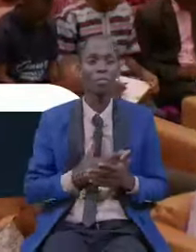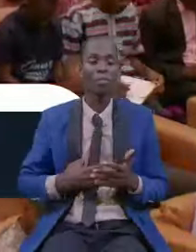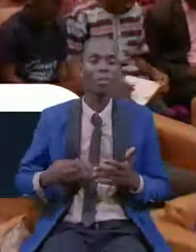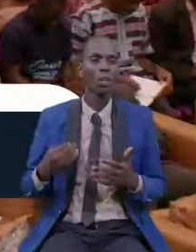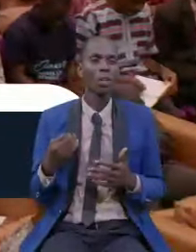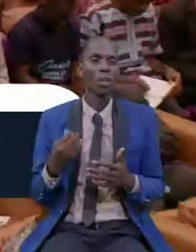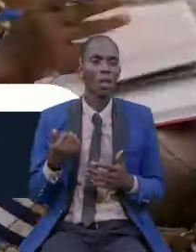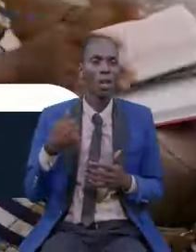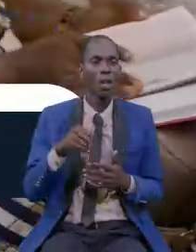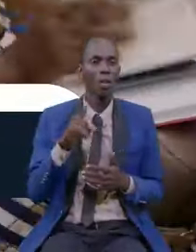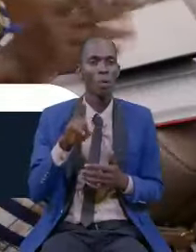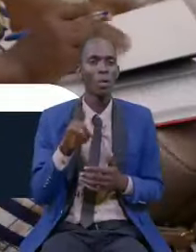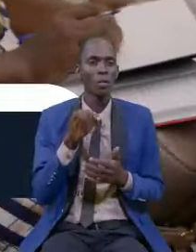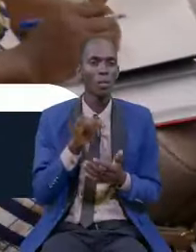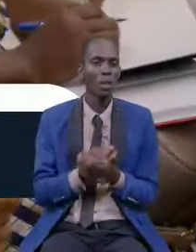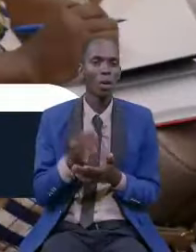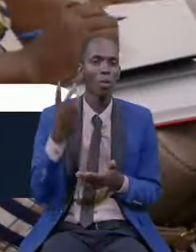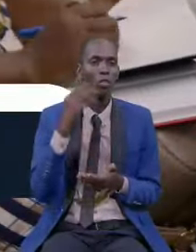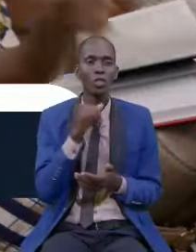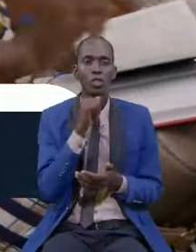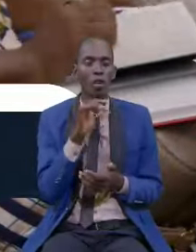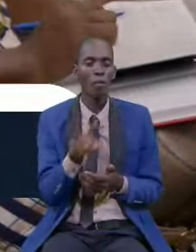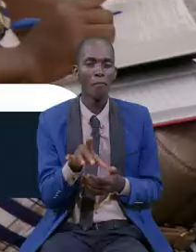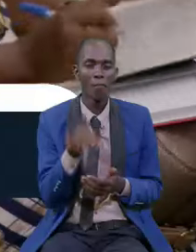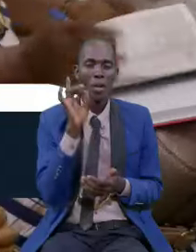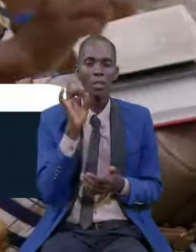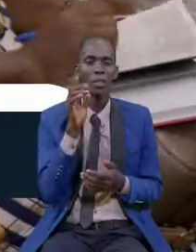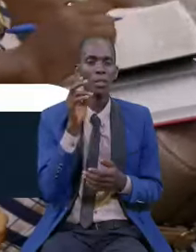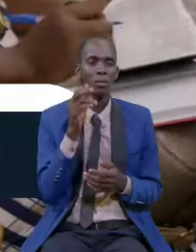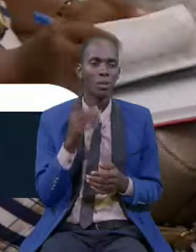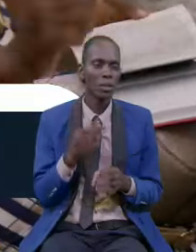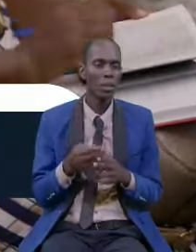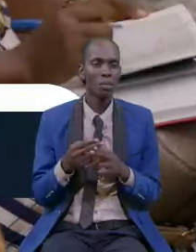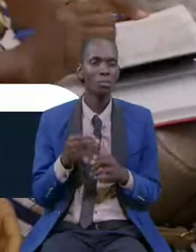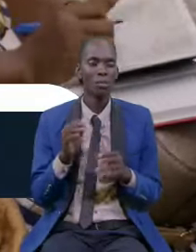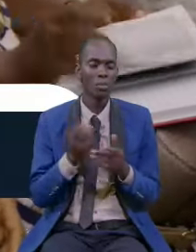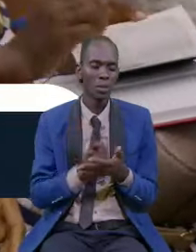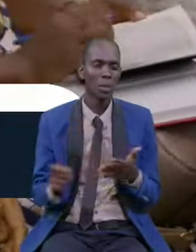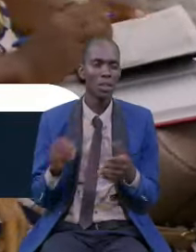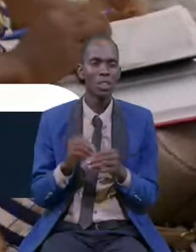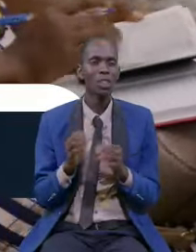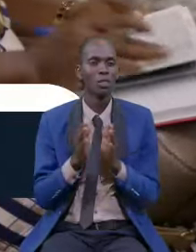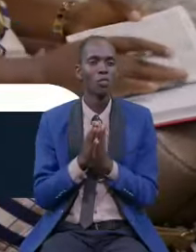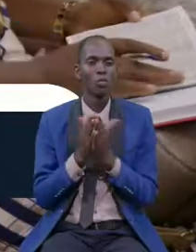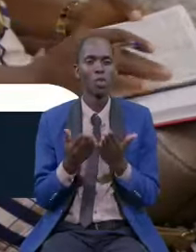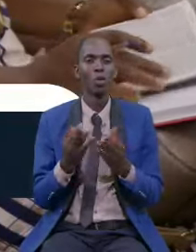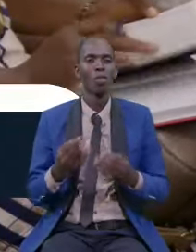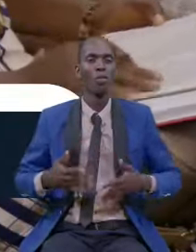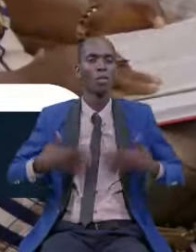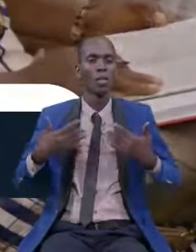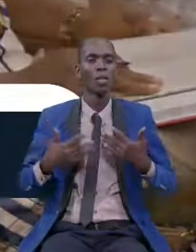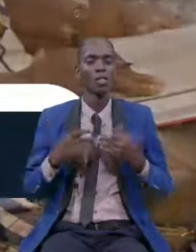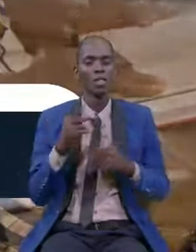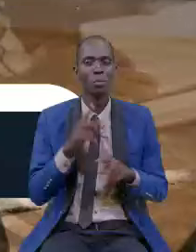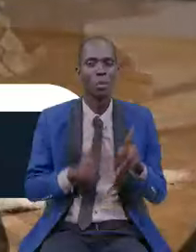whosoever was not found written in the book of life. The people that are